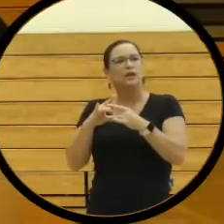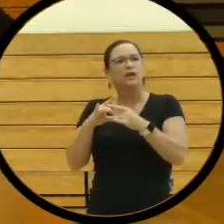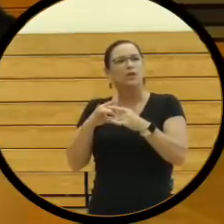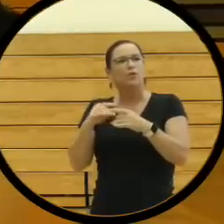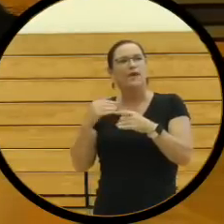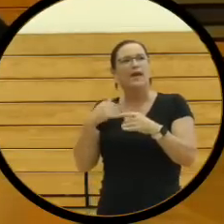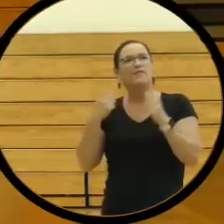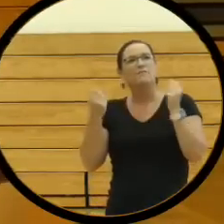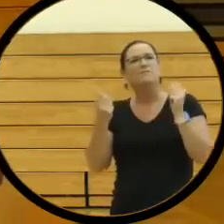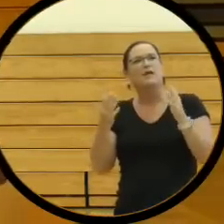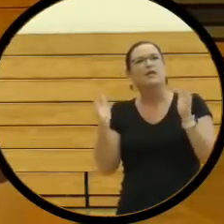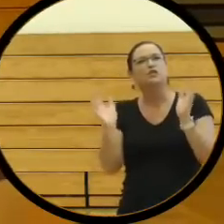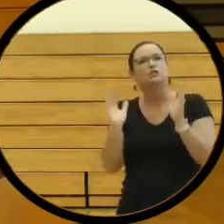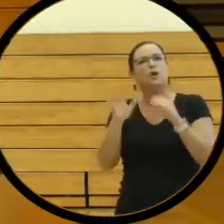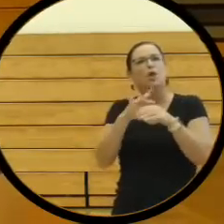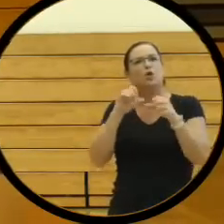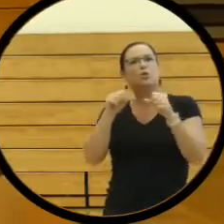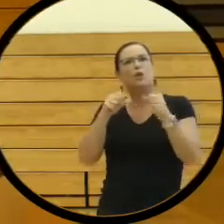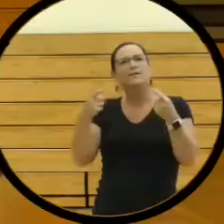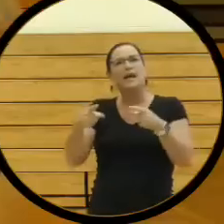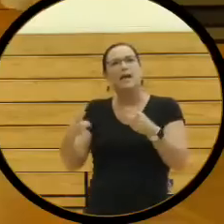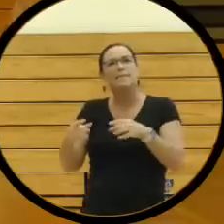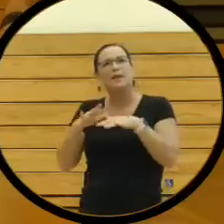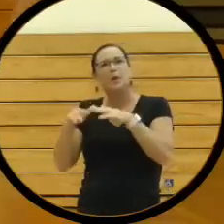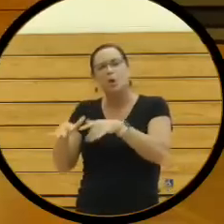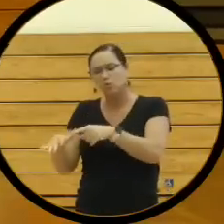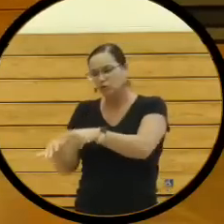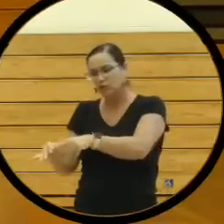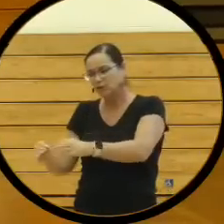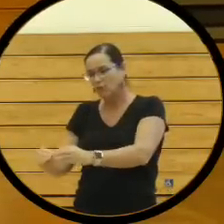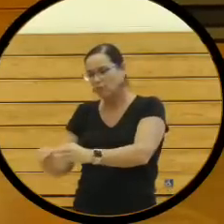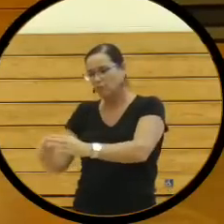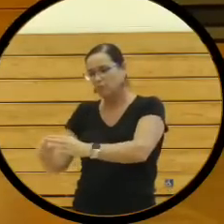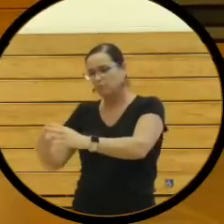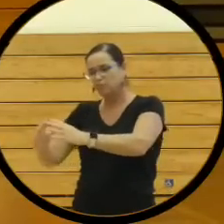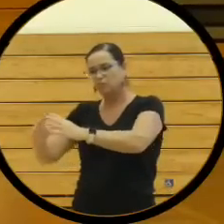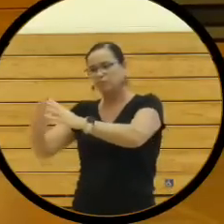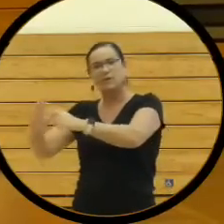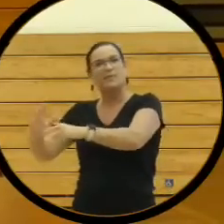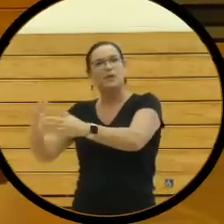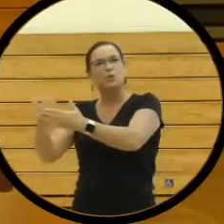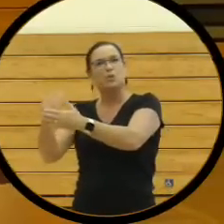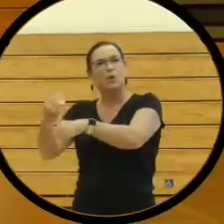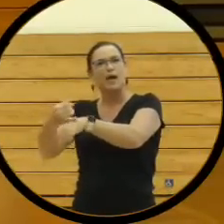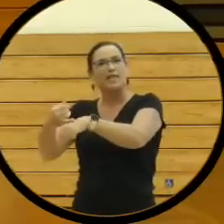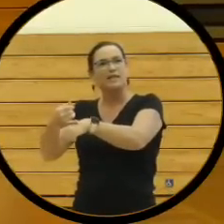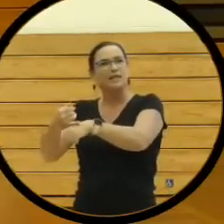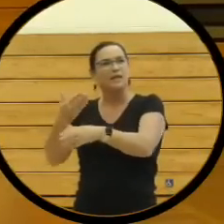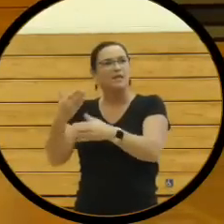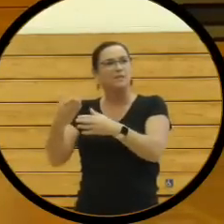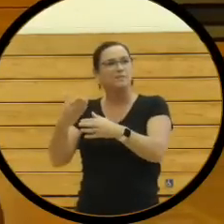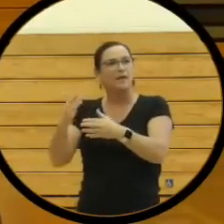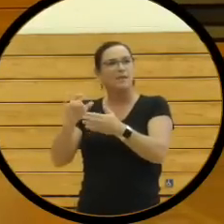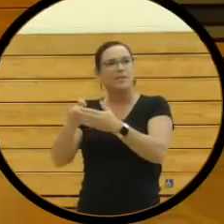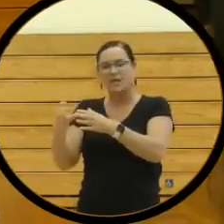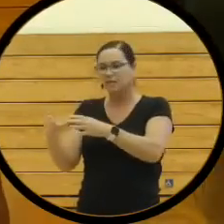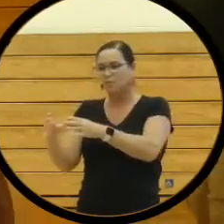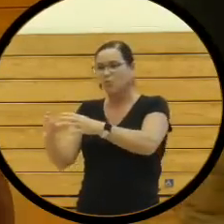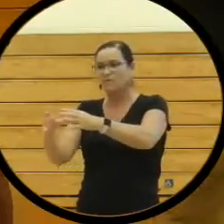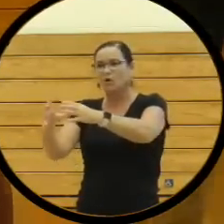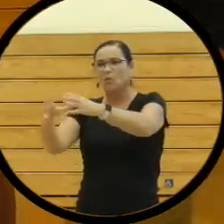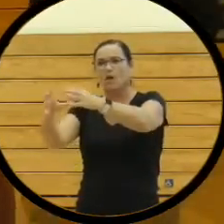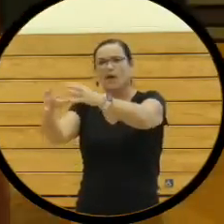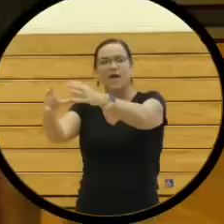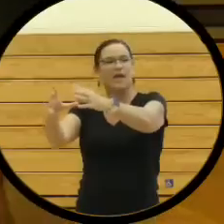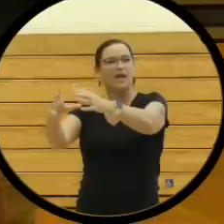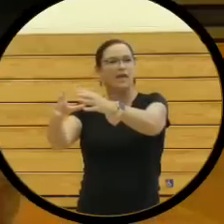earthquakes going off out in the ocean. Does anybody have any idea that maybe the island is moving away and will